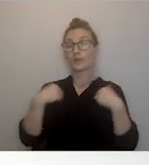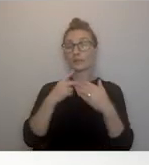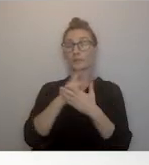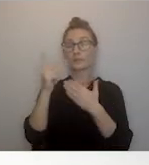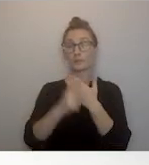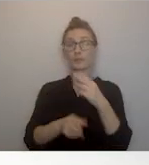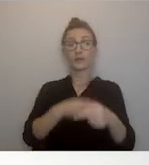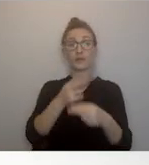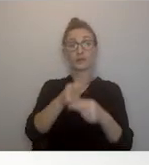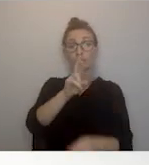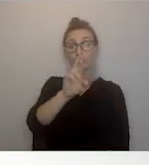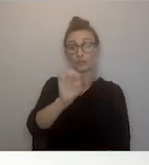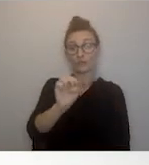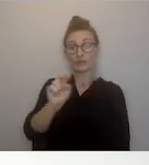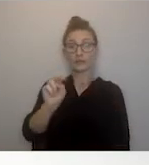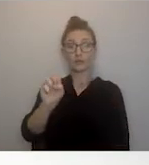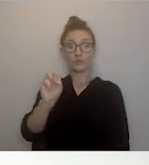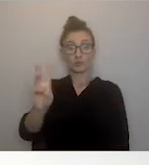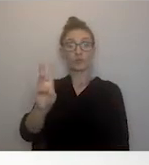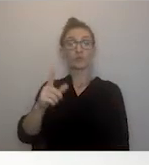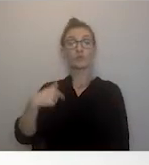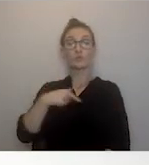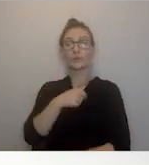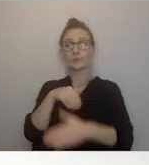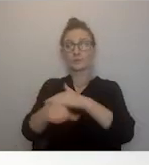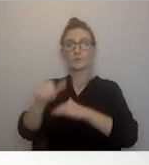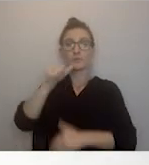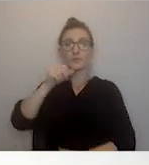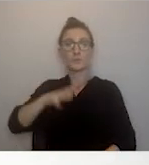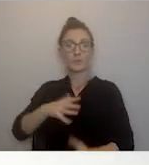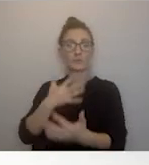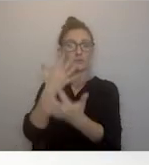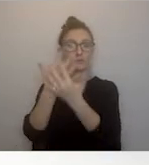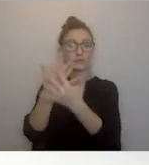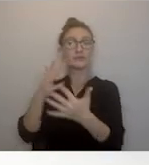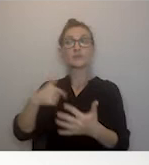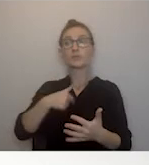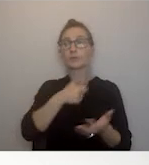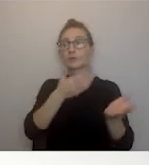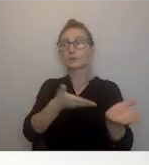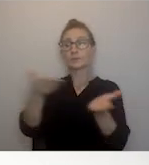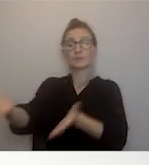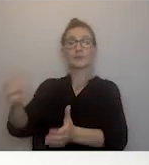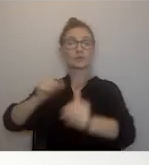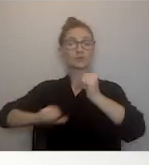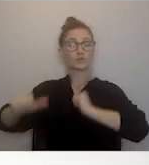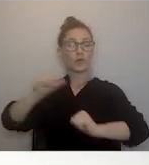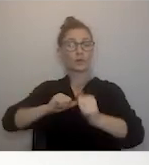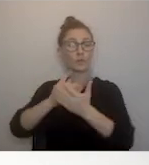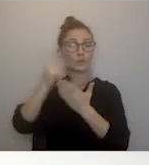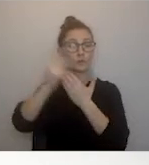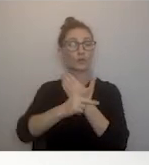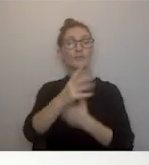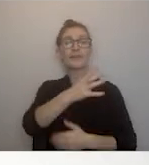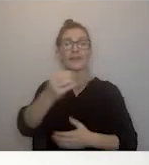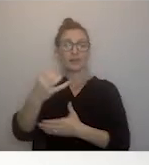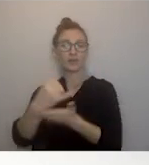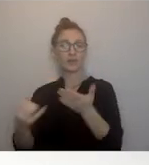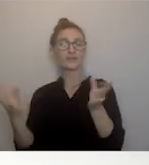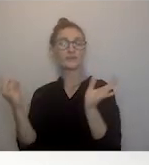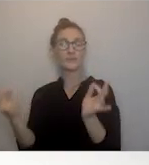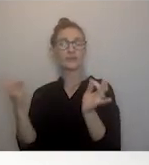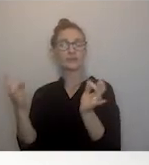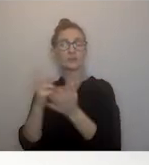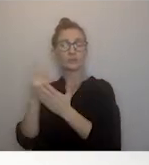Correctional Facility. It's called Renew, and we do go into this women's prison and we bring 2 different types of things, a drama program and an arts